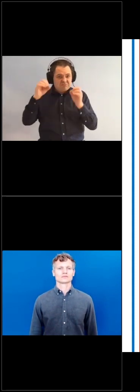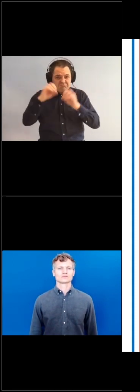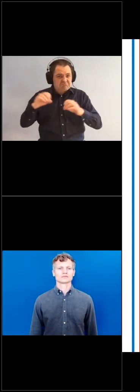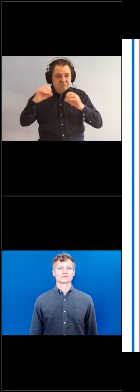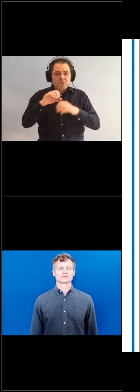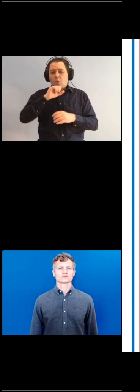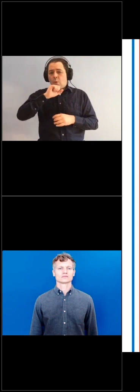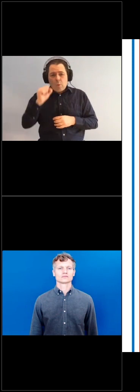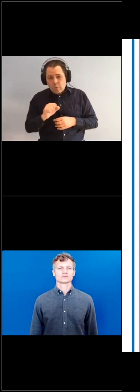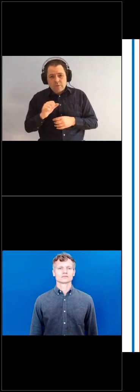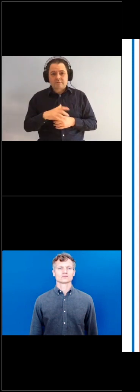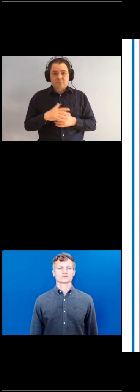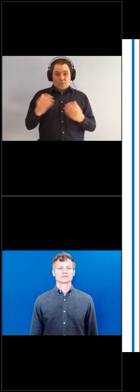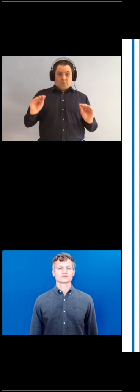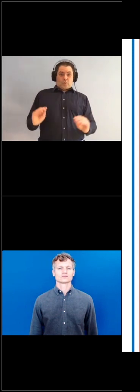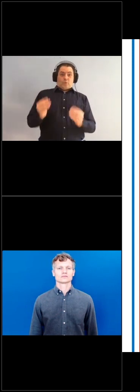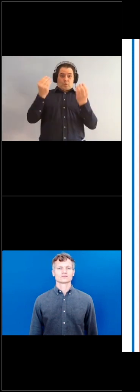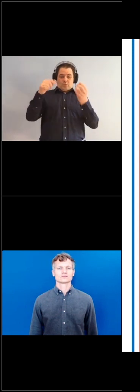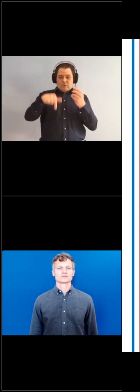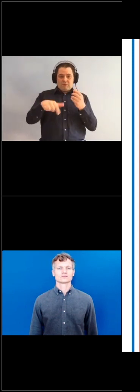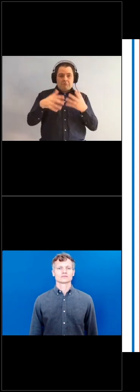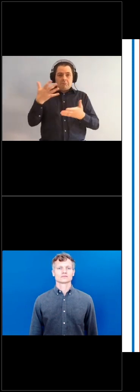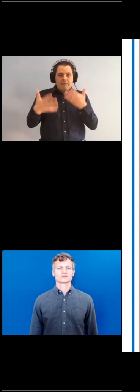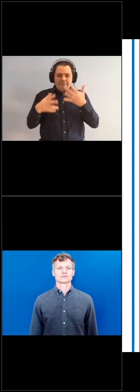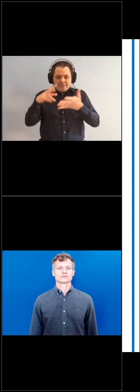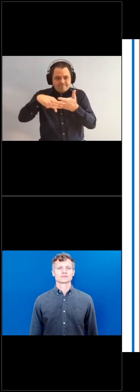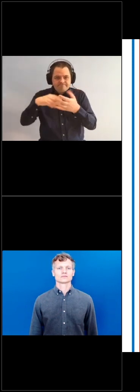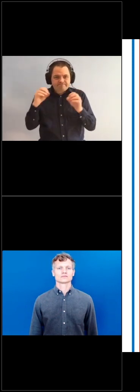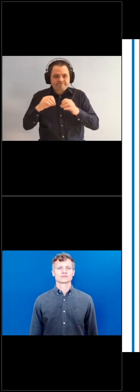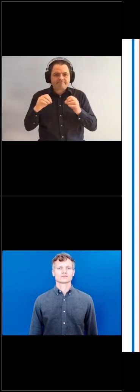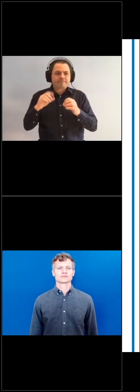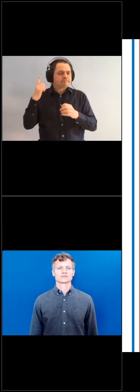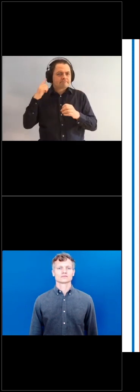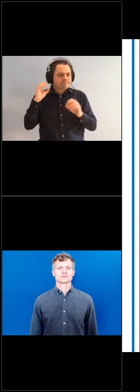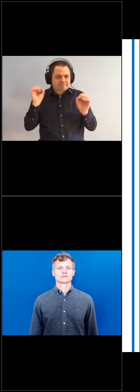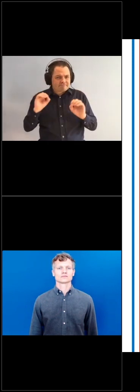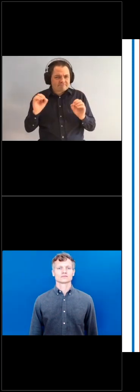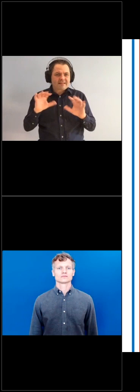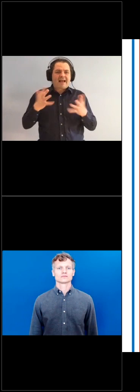children. Some examples were provided on announcements that might not be